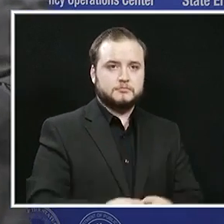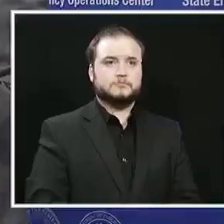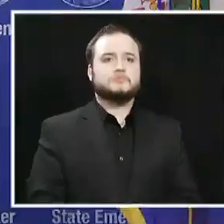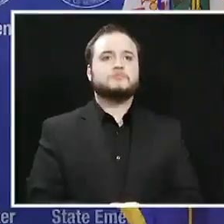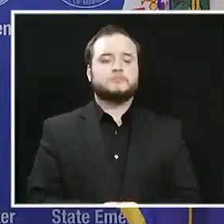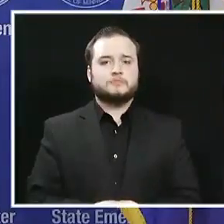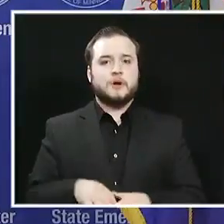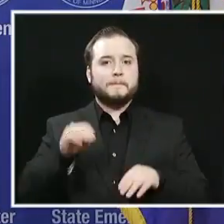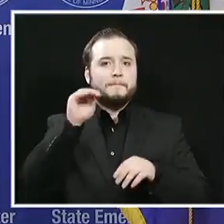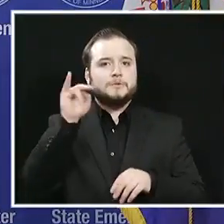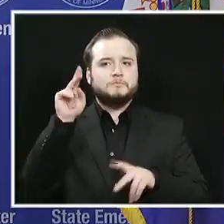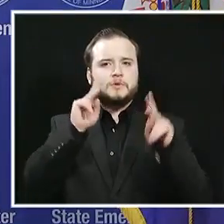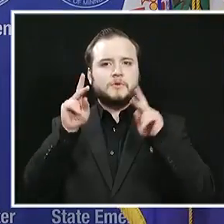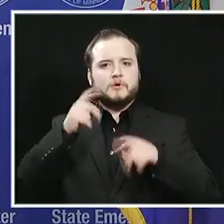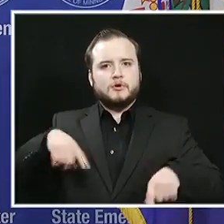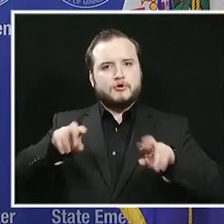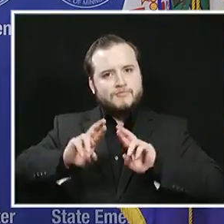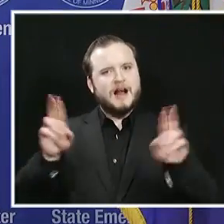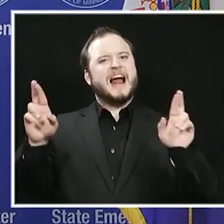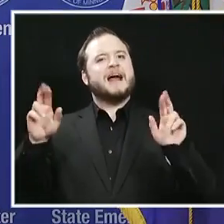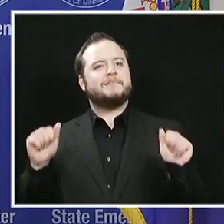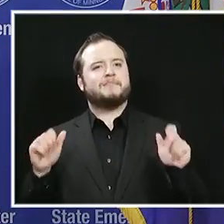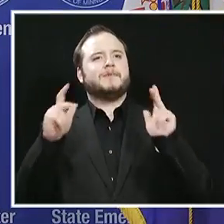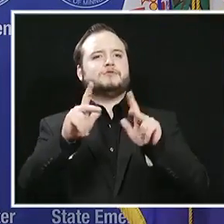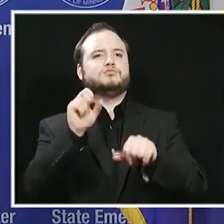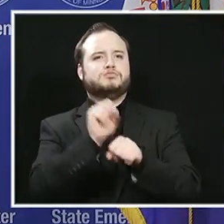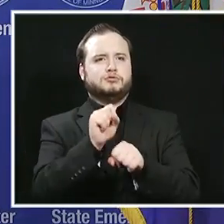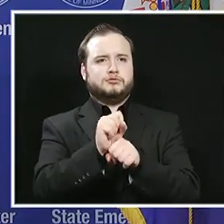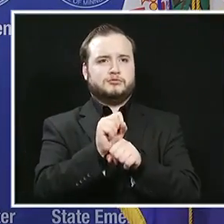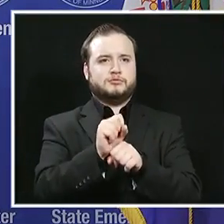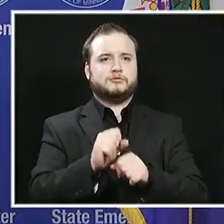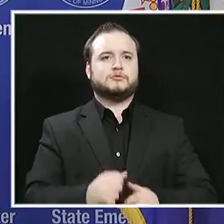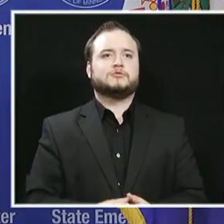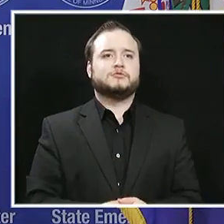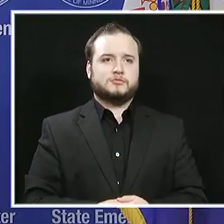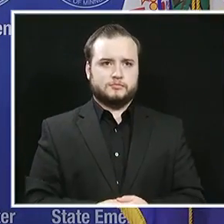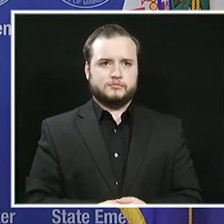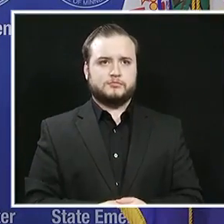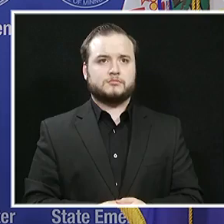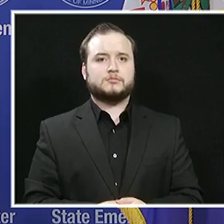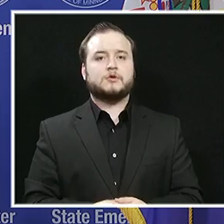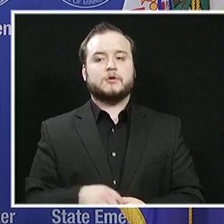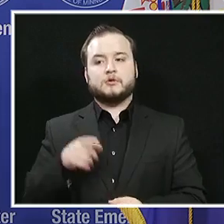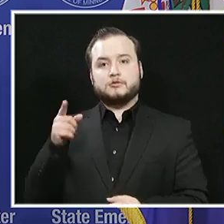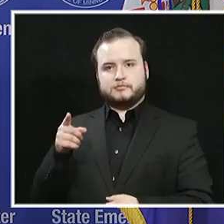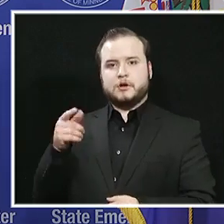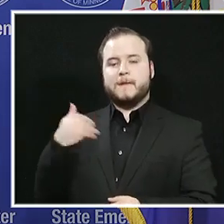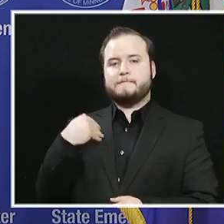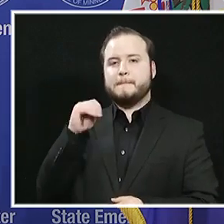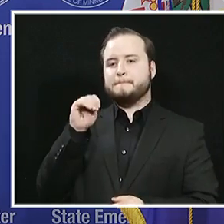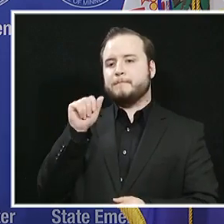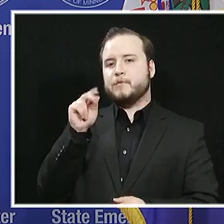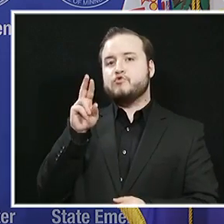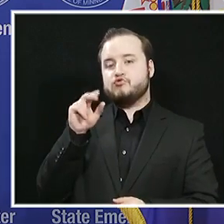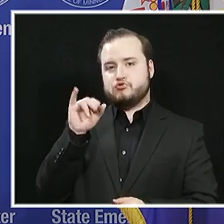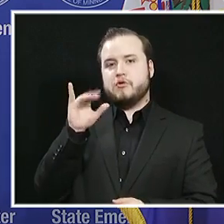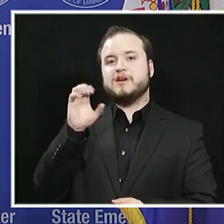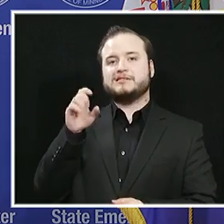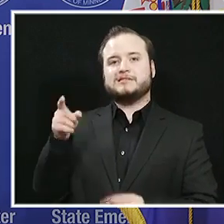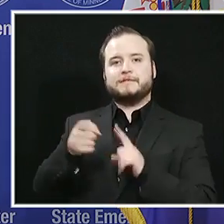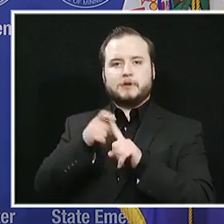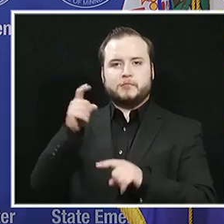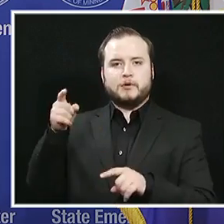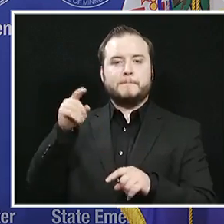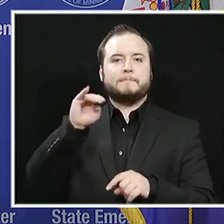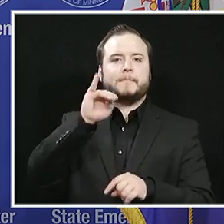going to be here from our retailers, Minnesota Retailers Association, the partners who are figuring out how to get their folks back to work. We're going to hear from him, but I'm